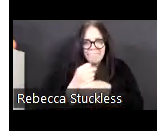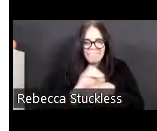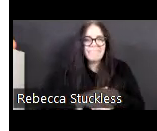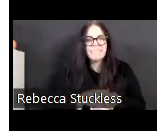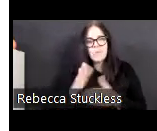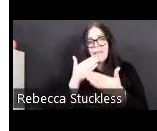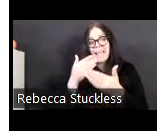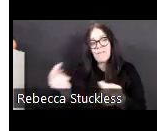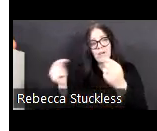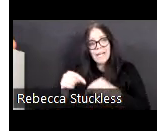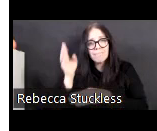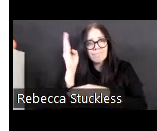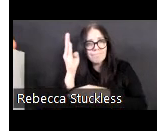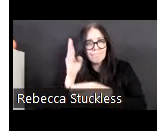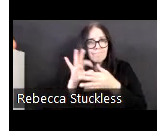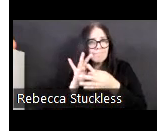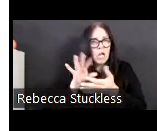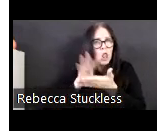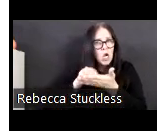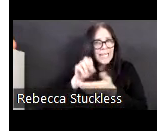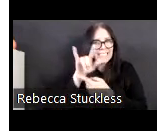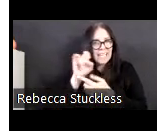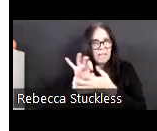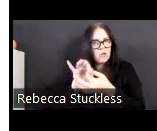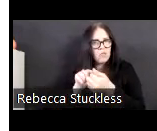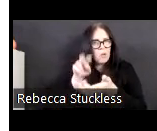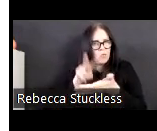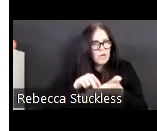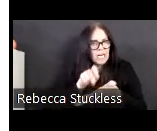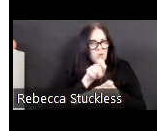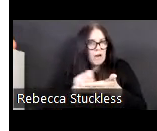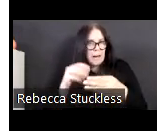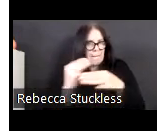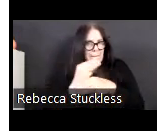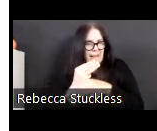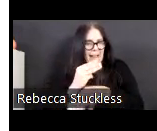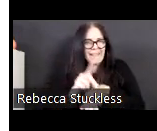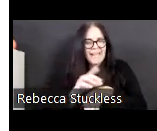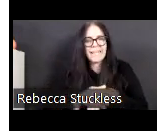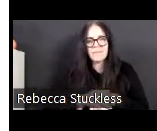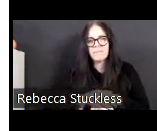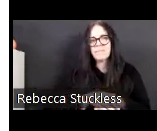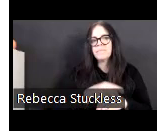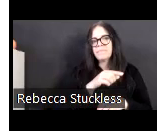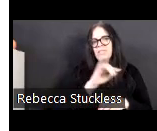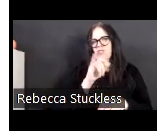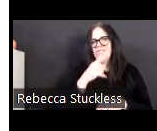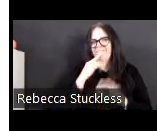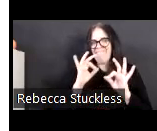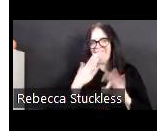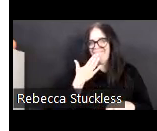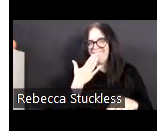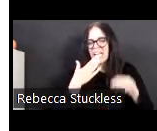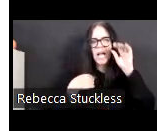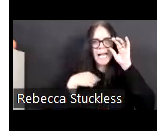and math tasks. I'll go ahead and pass the floor to you. Thanks very much, Summer. And I've got my eye on the time. I see that it's 3 o'clock. So